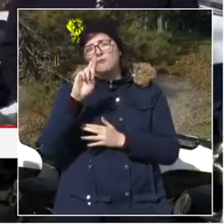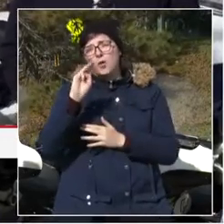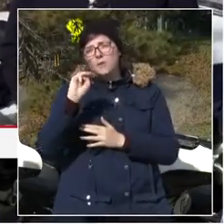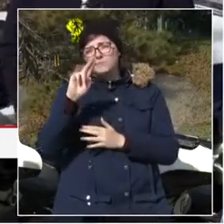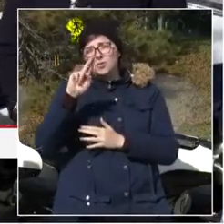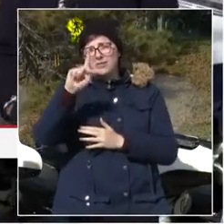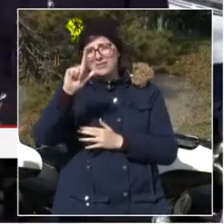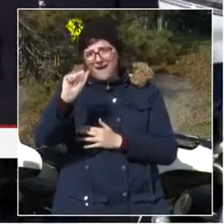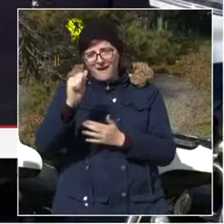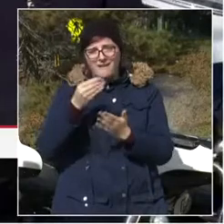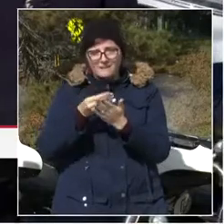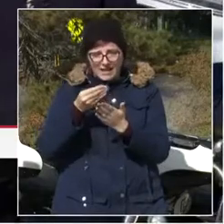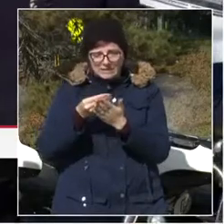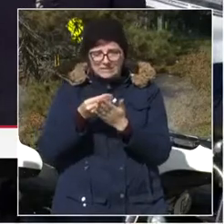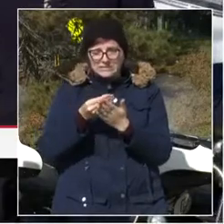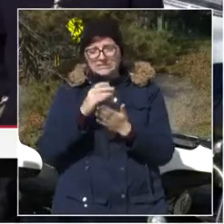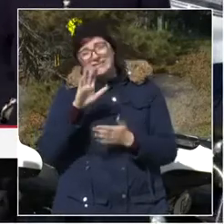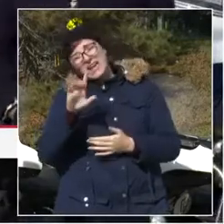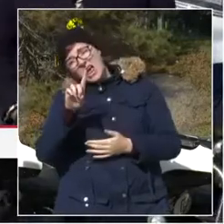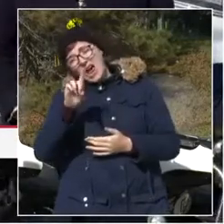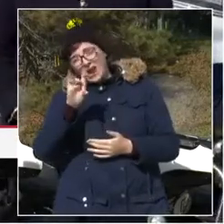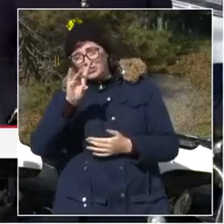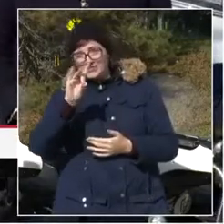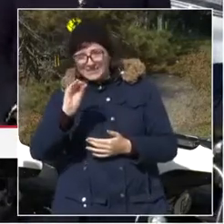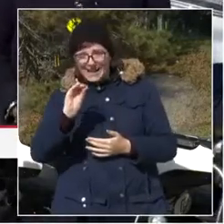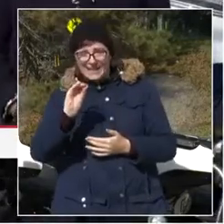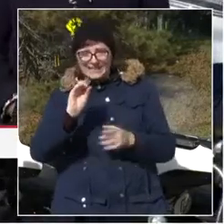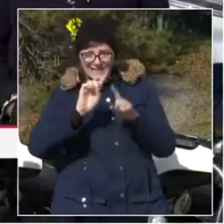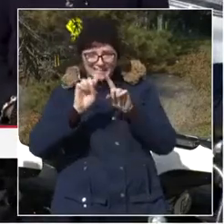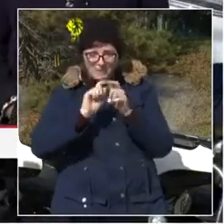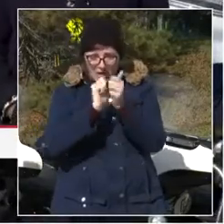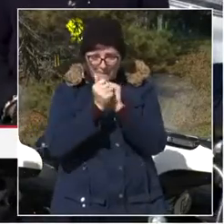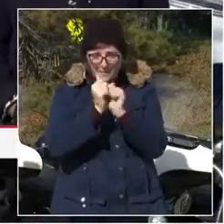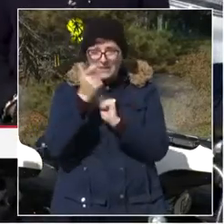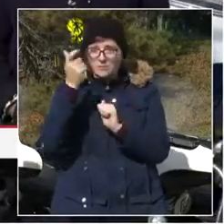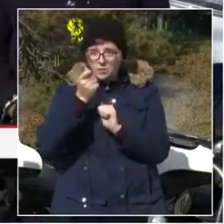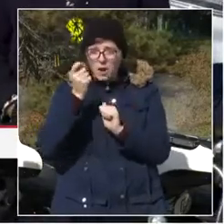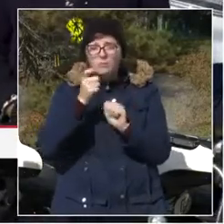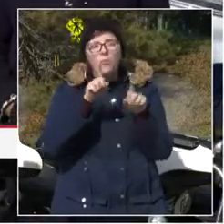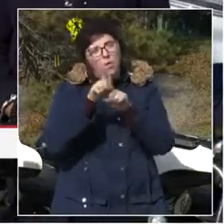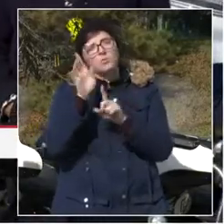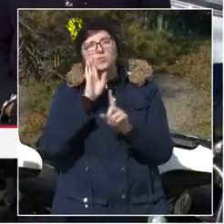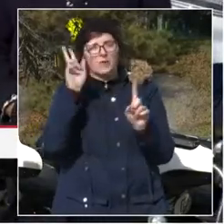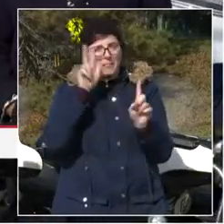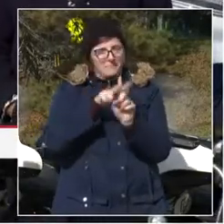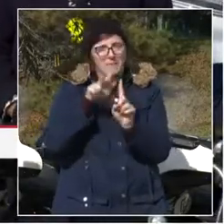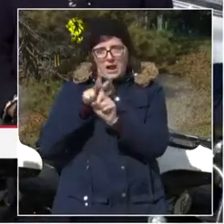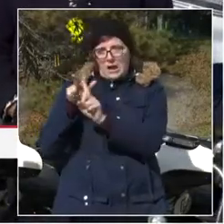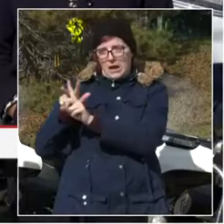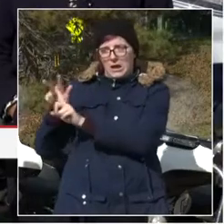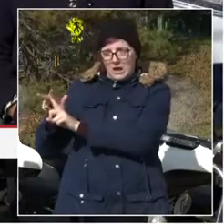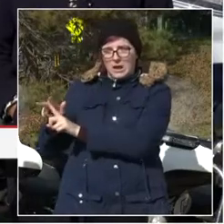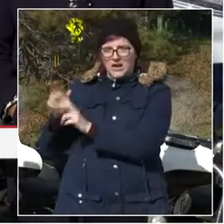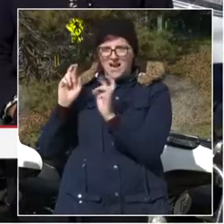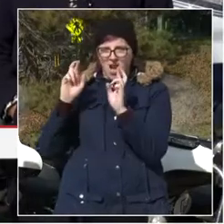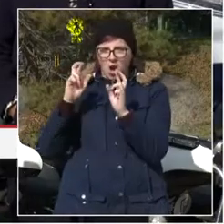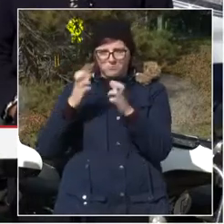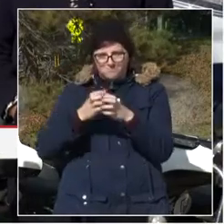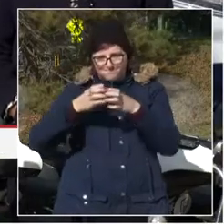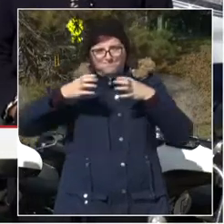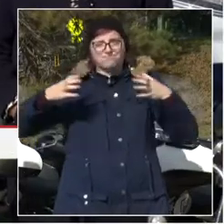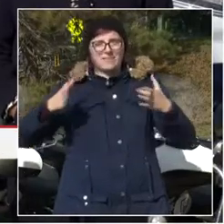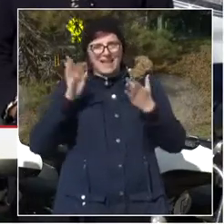are also about 180 different competitive grants that we will also be applying for in hopes to